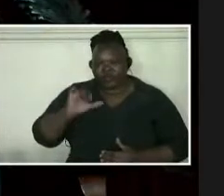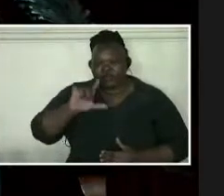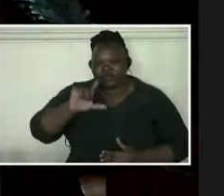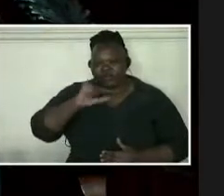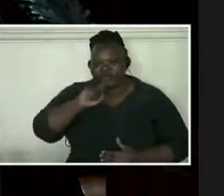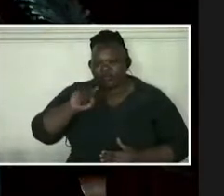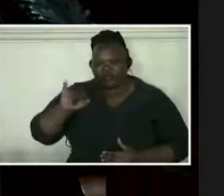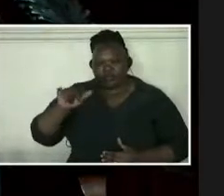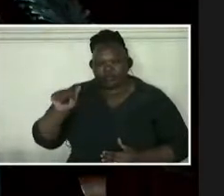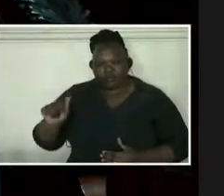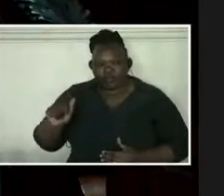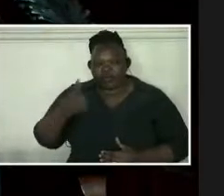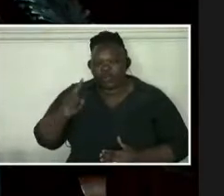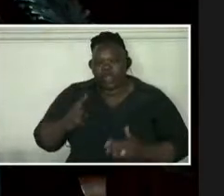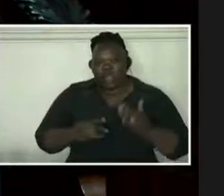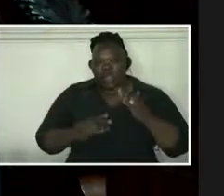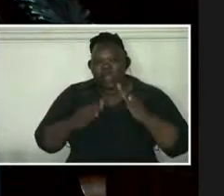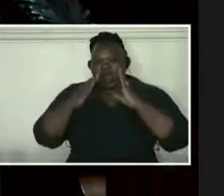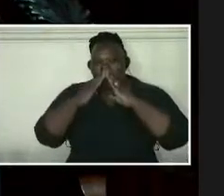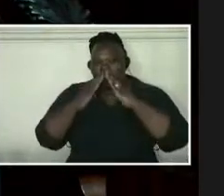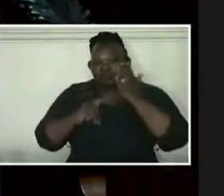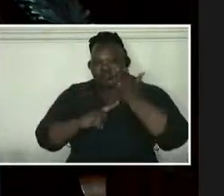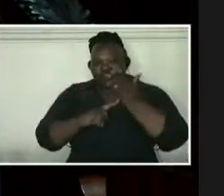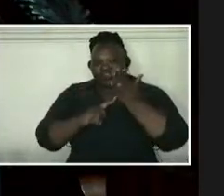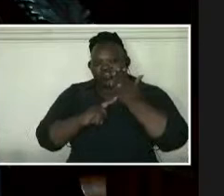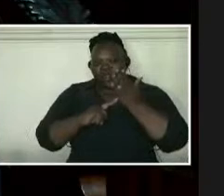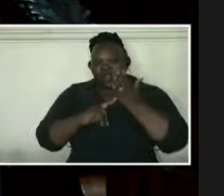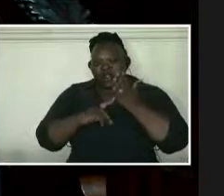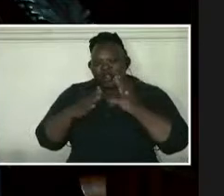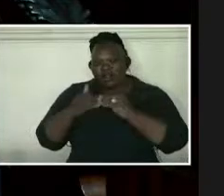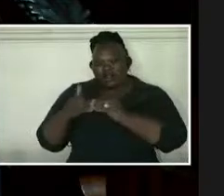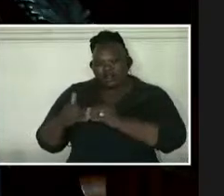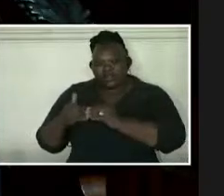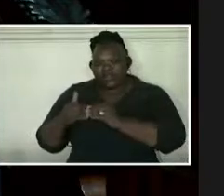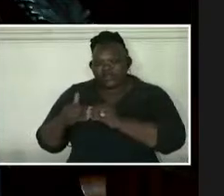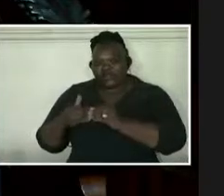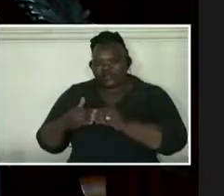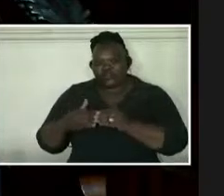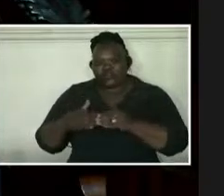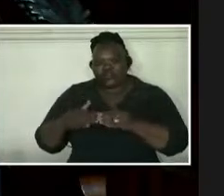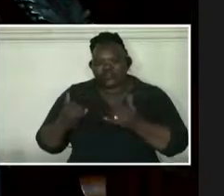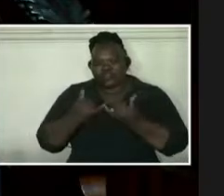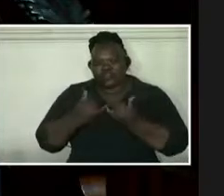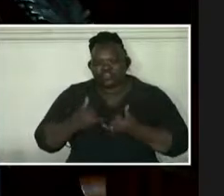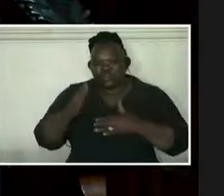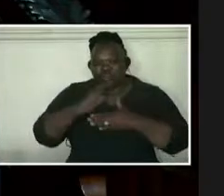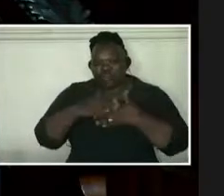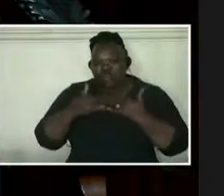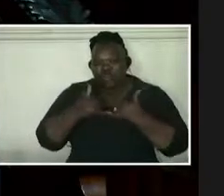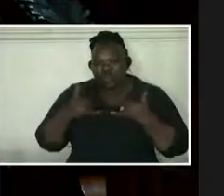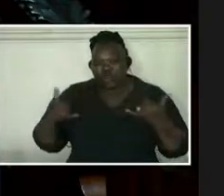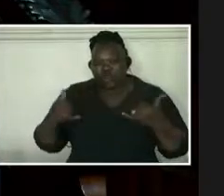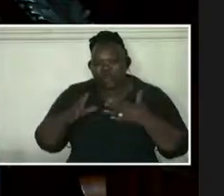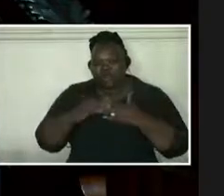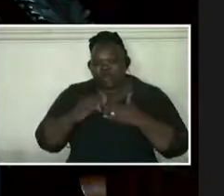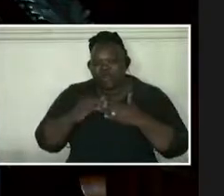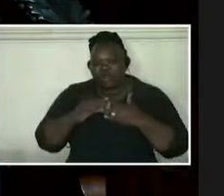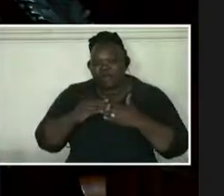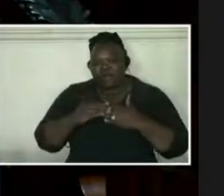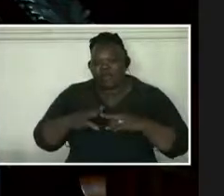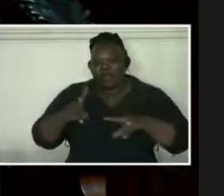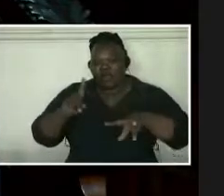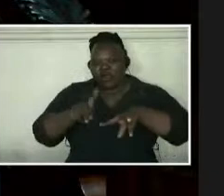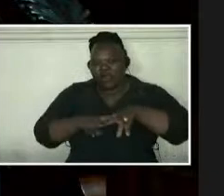natal house of traditional leaders joining us virtually mayor's councillors and i'm a course chairperson and members of the provincial aids